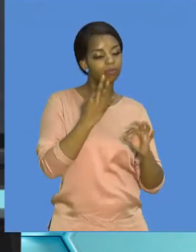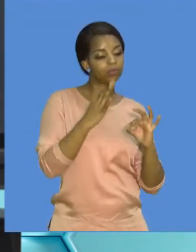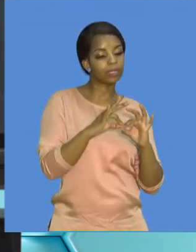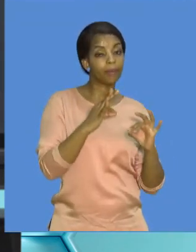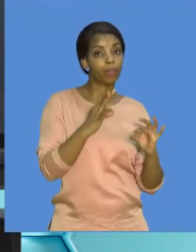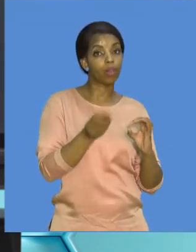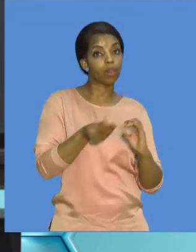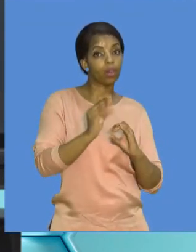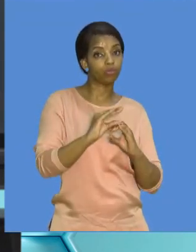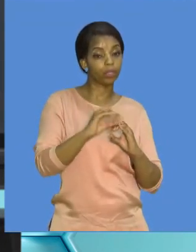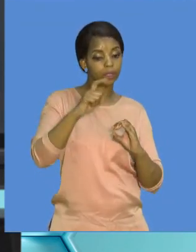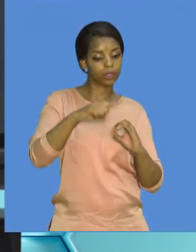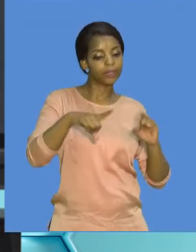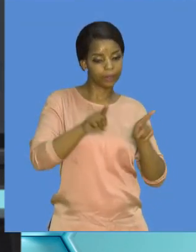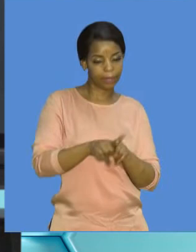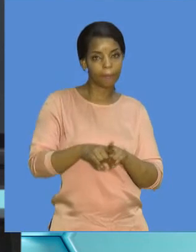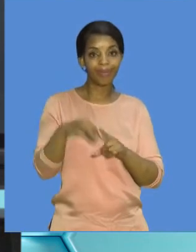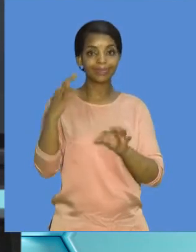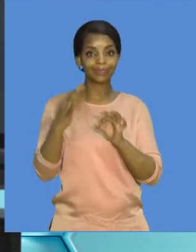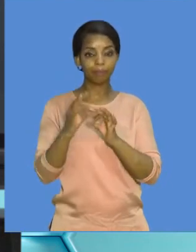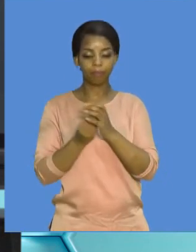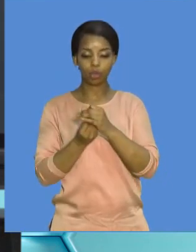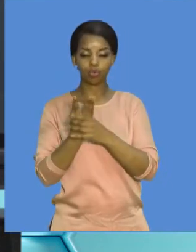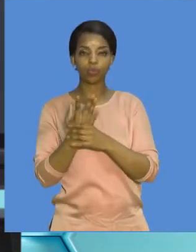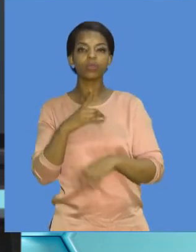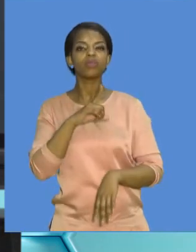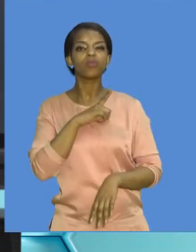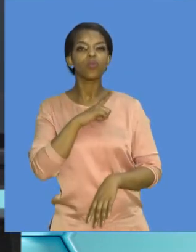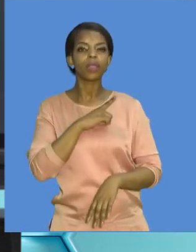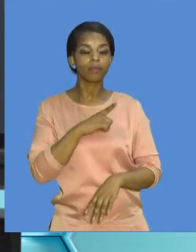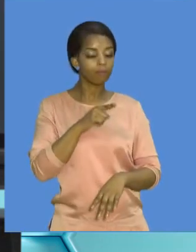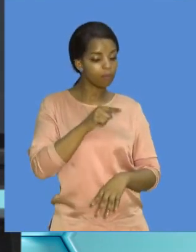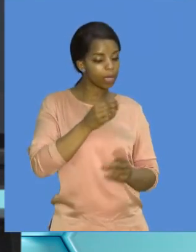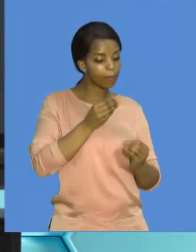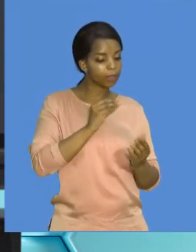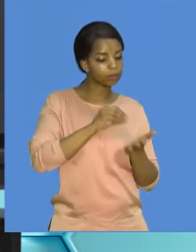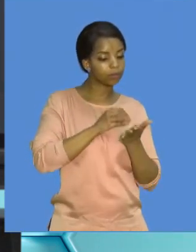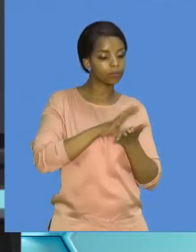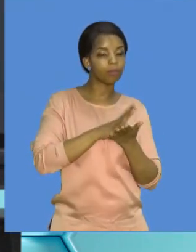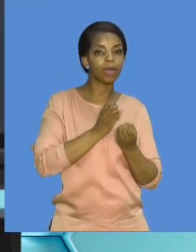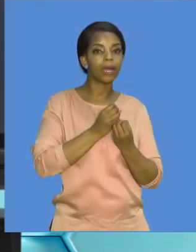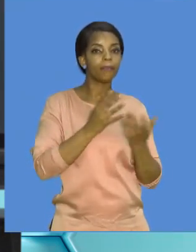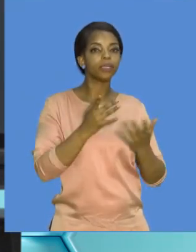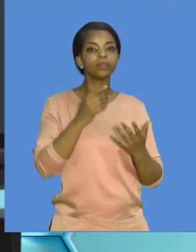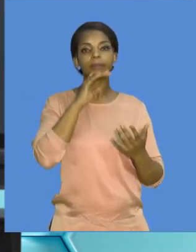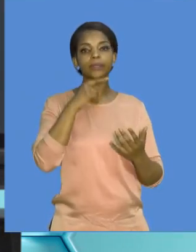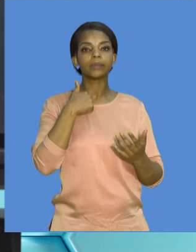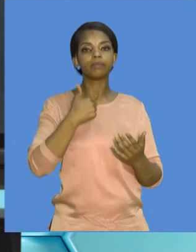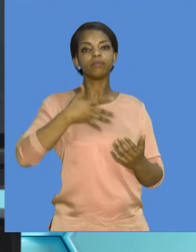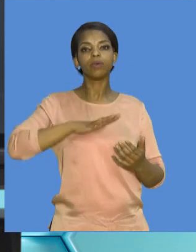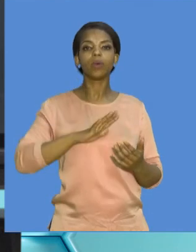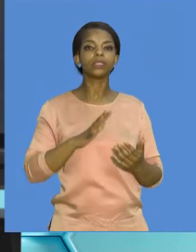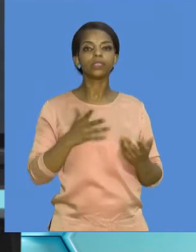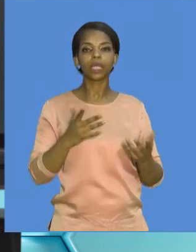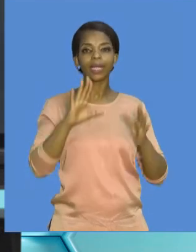growth, it's when you calculate for the original amount that you had in the bank. So if I say 10% of 100 rands, that's